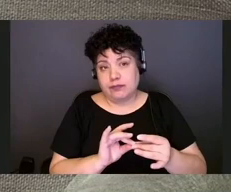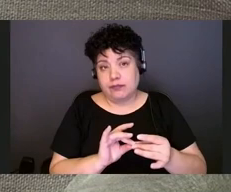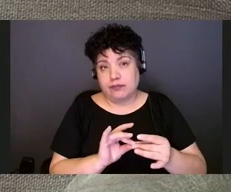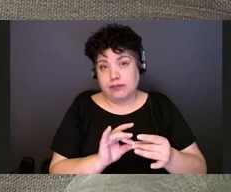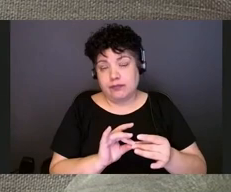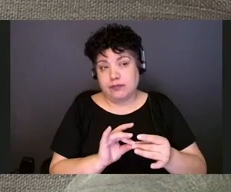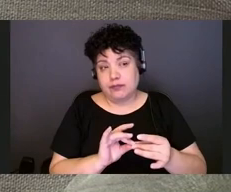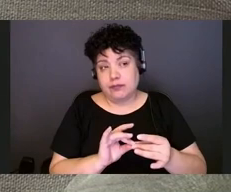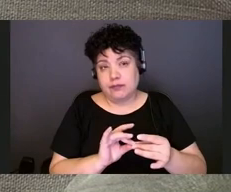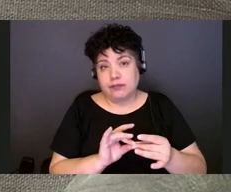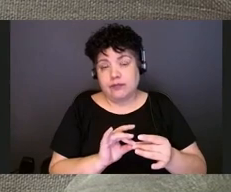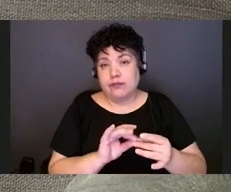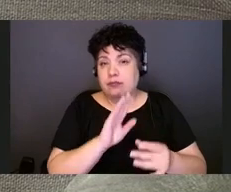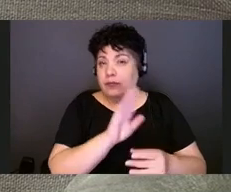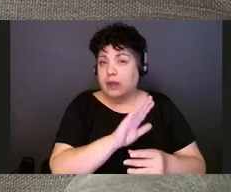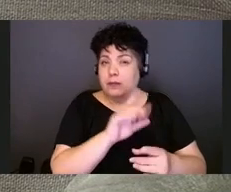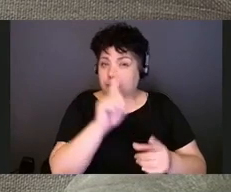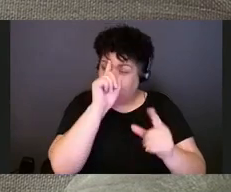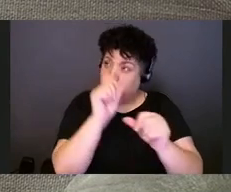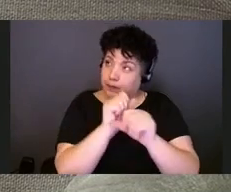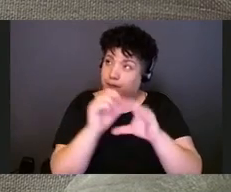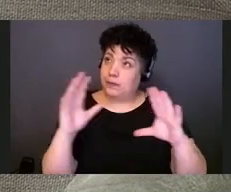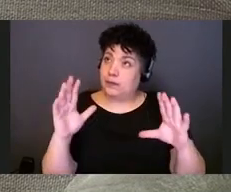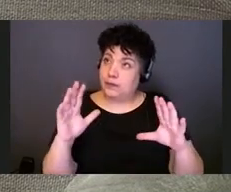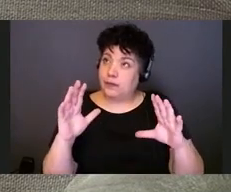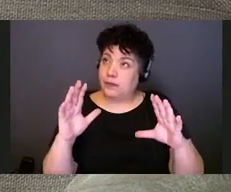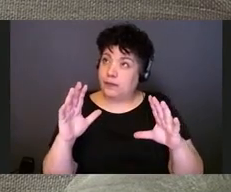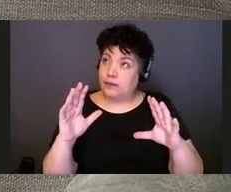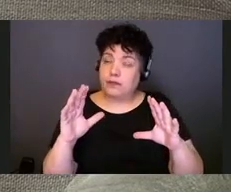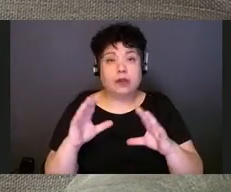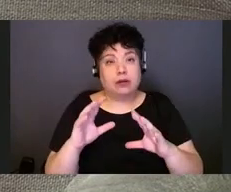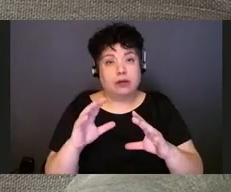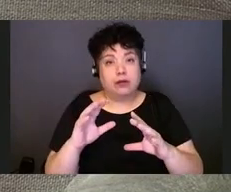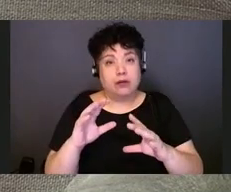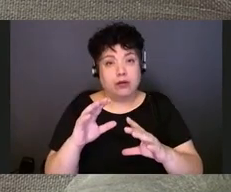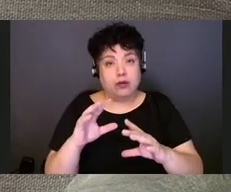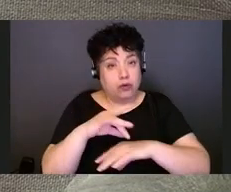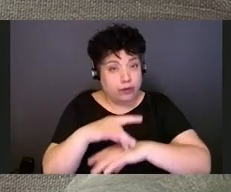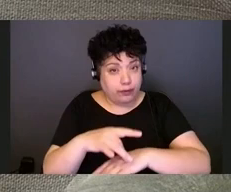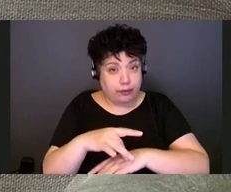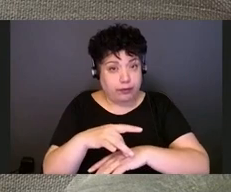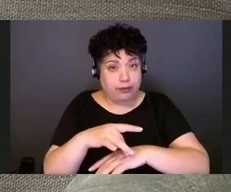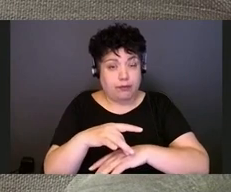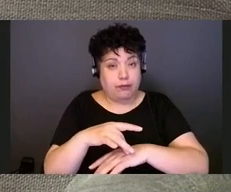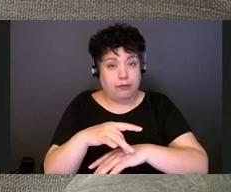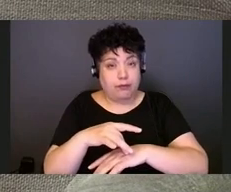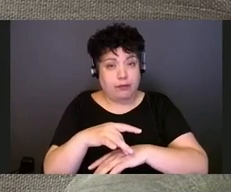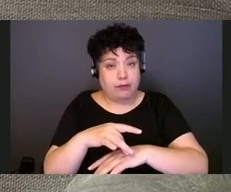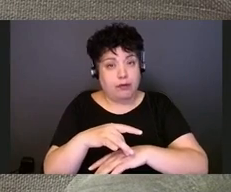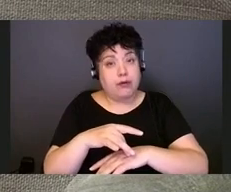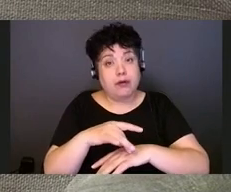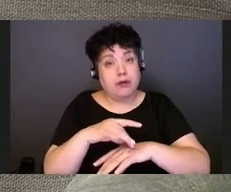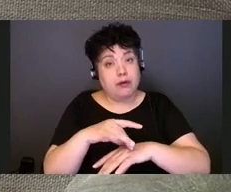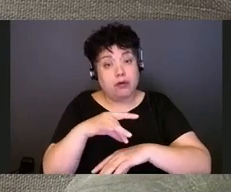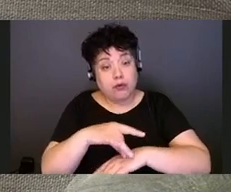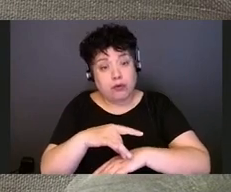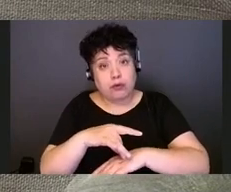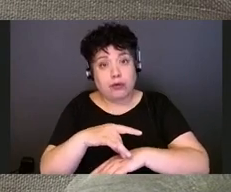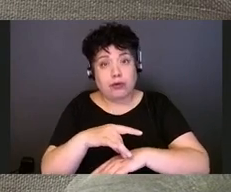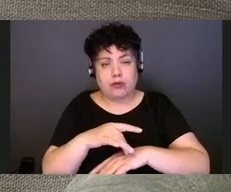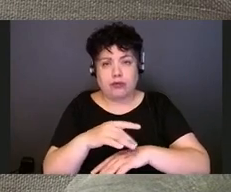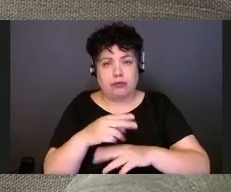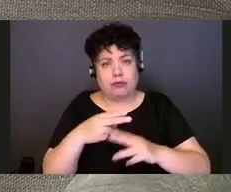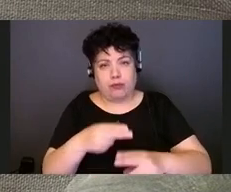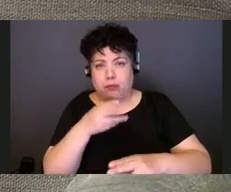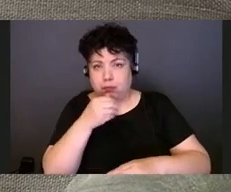how you see the health of the earth, our mother, and the relationship